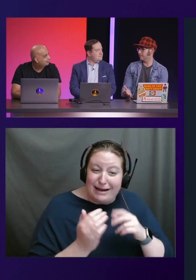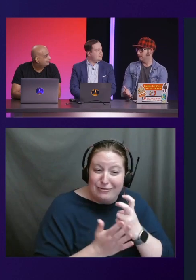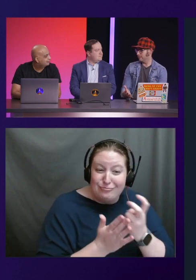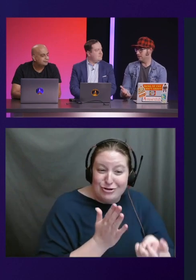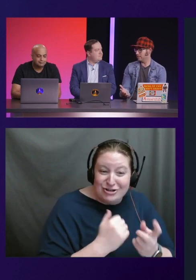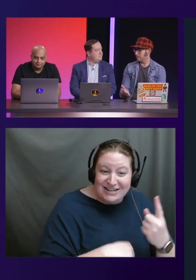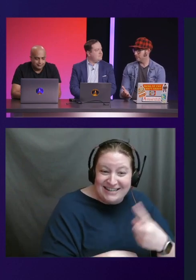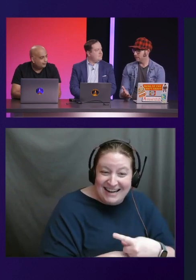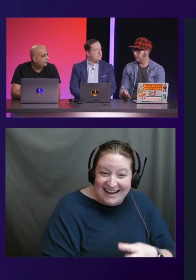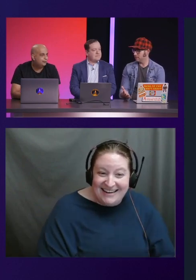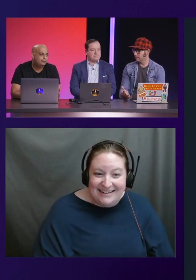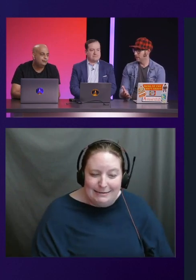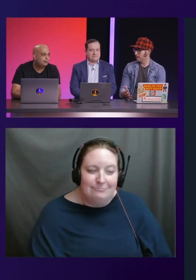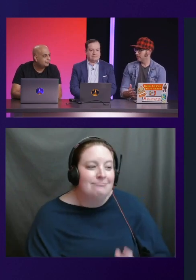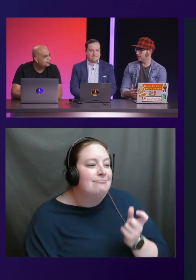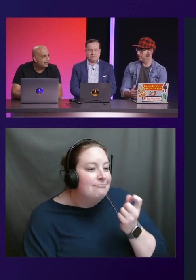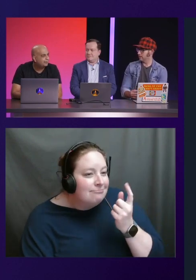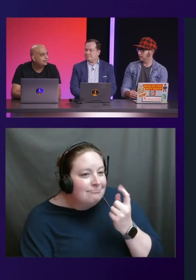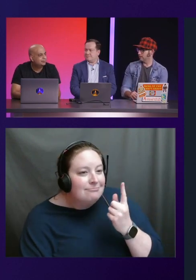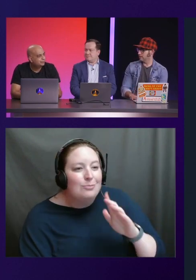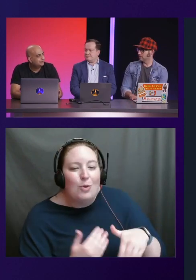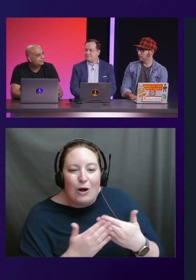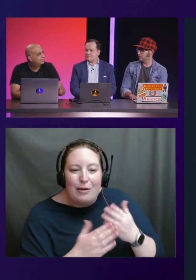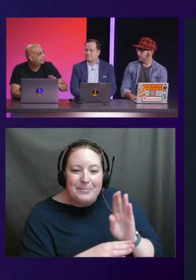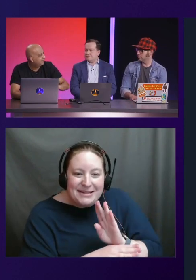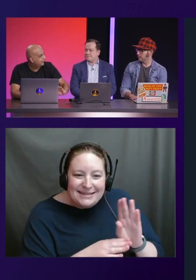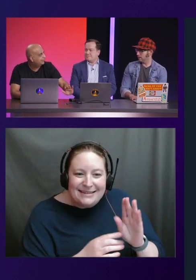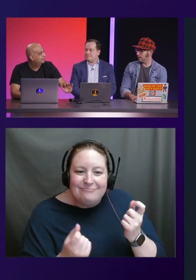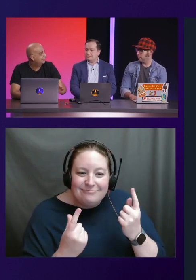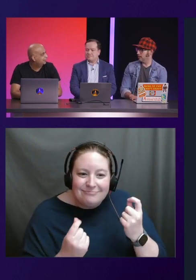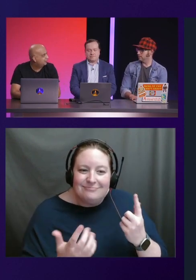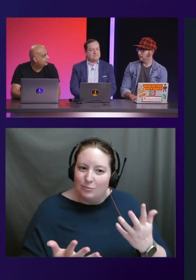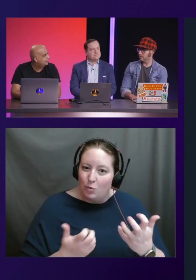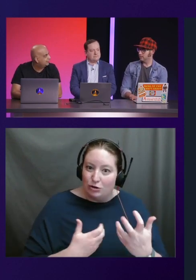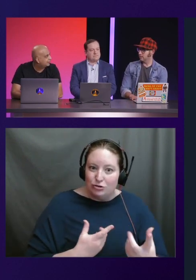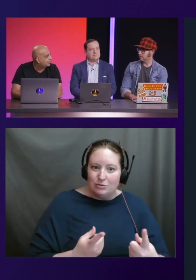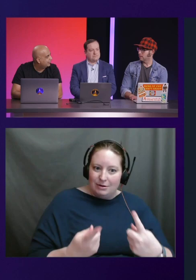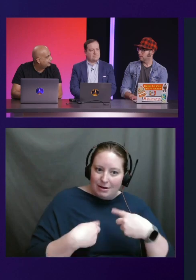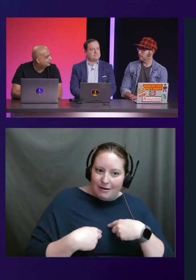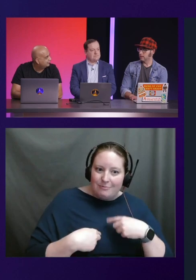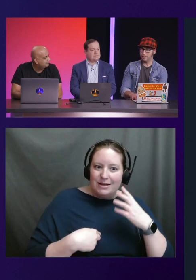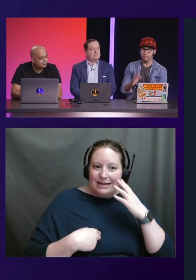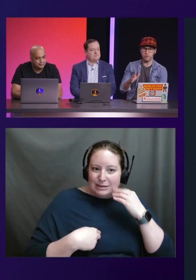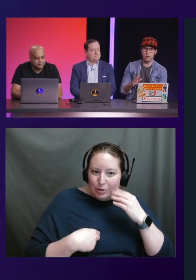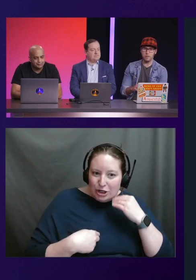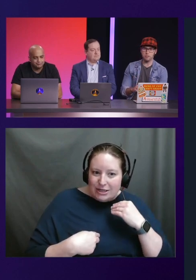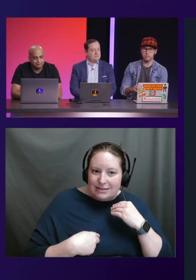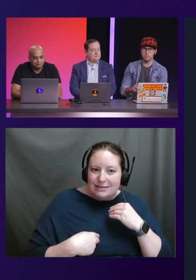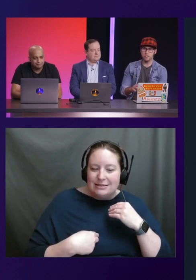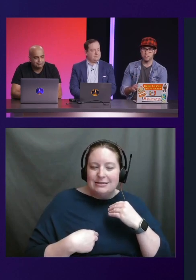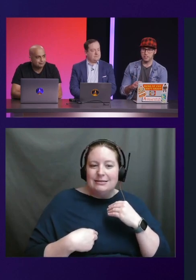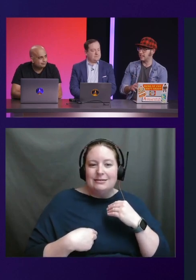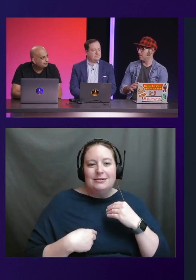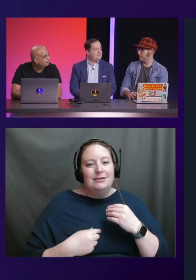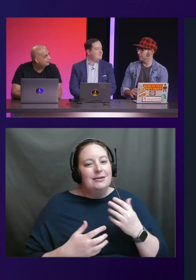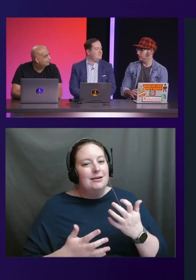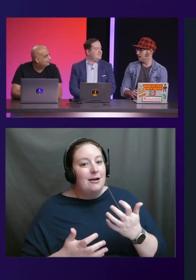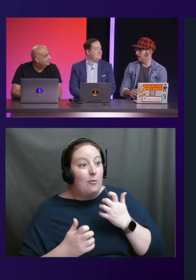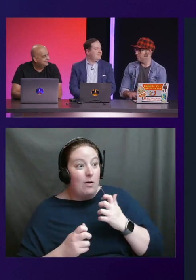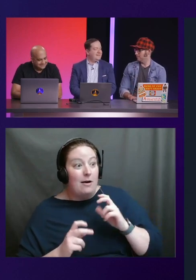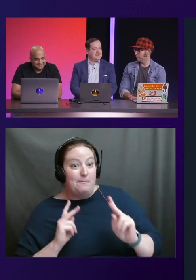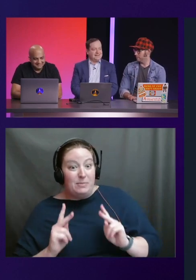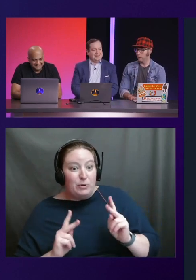all busy. We all got stuff to do. We want you to come in, experience it, and then but do it in a time that's. I definitely want people to think I'm